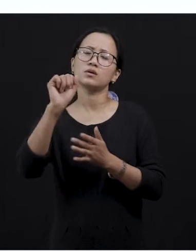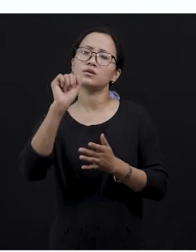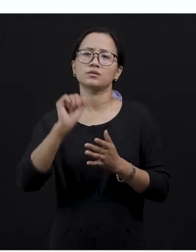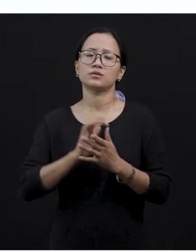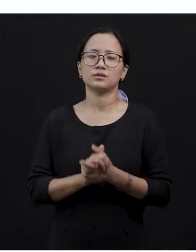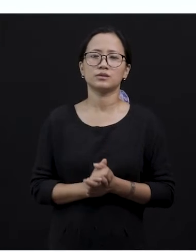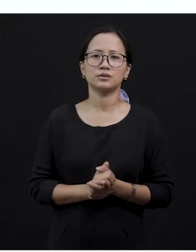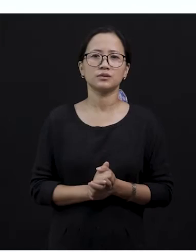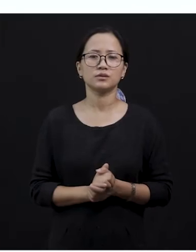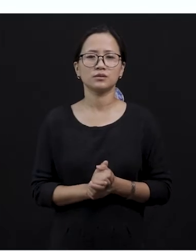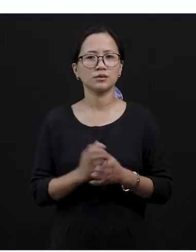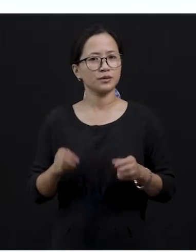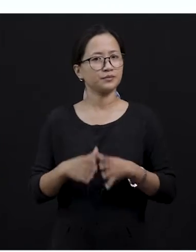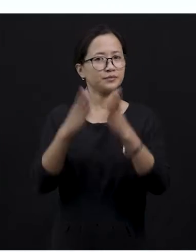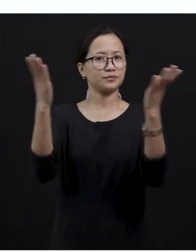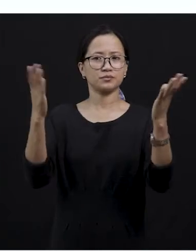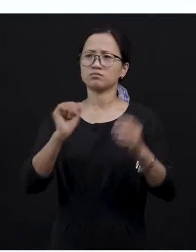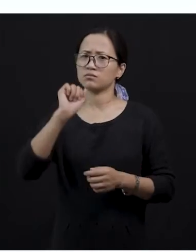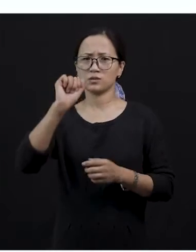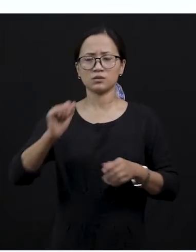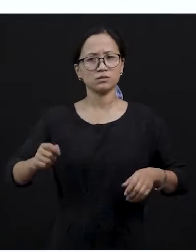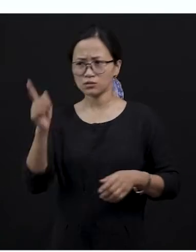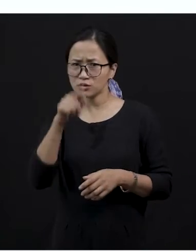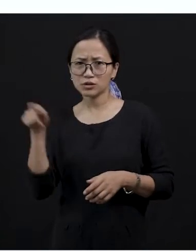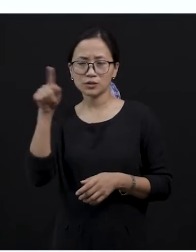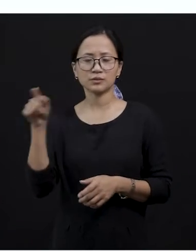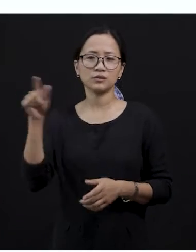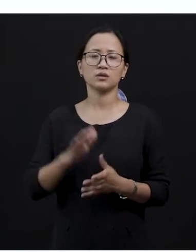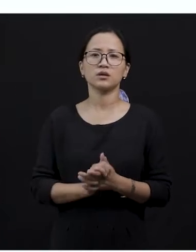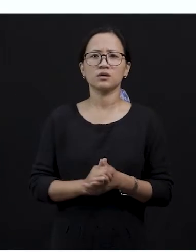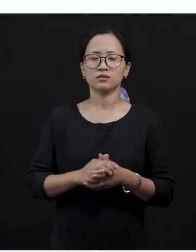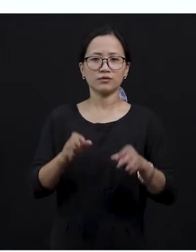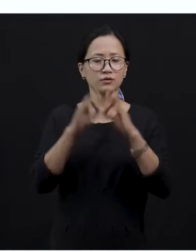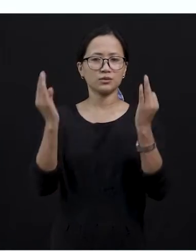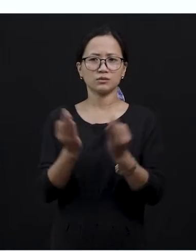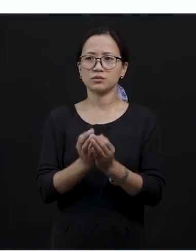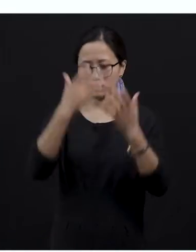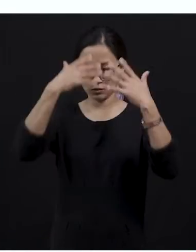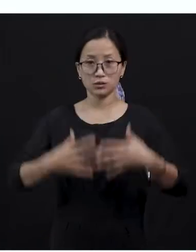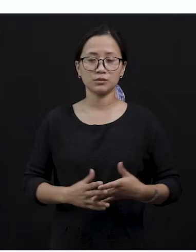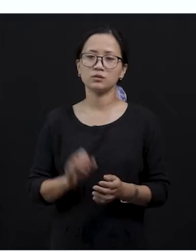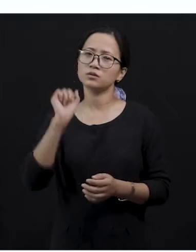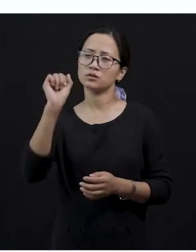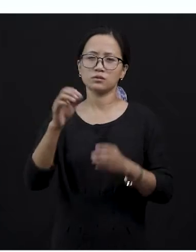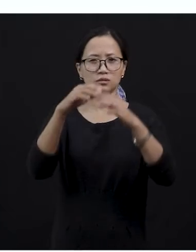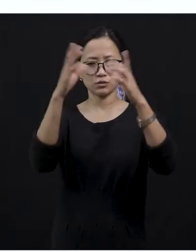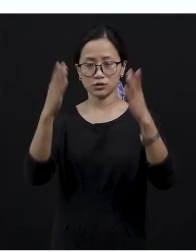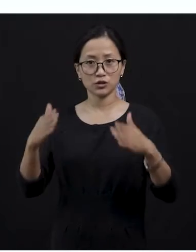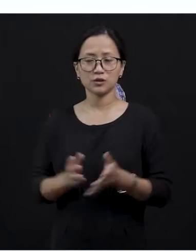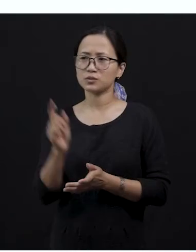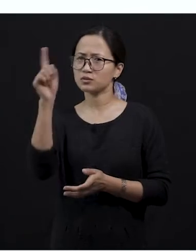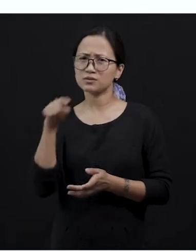shapes. Yes or no? A tree has their own shape. Family, all the human beings, they have their own shape. A dog has their own